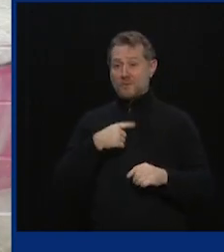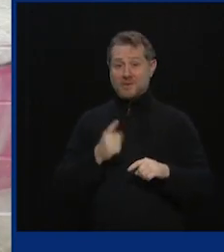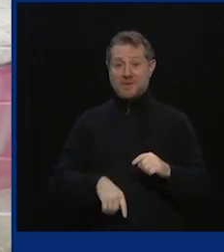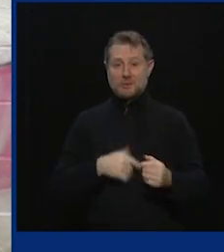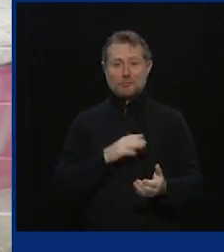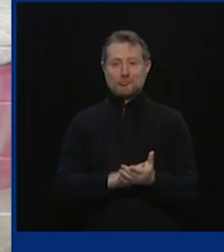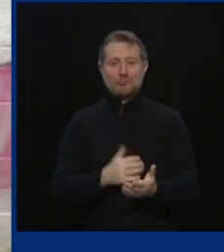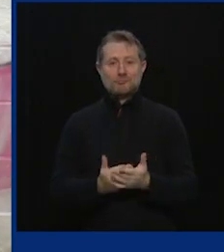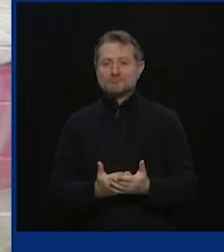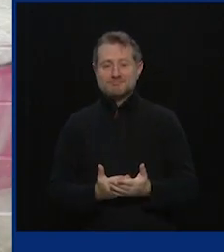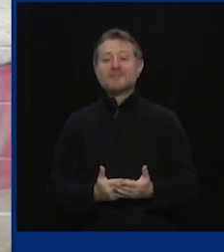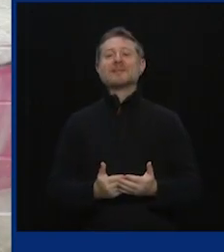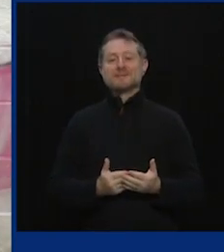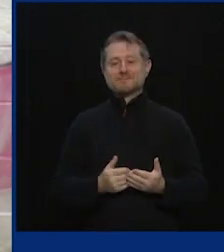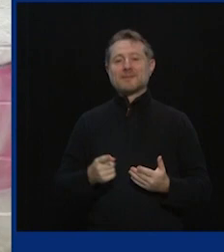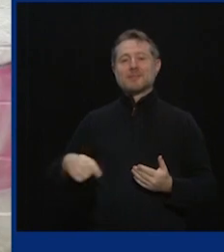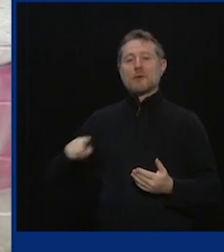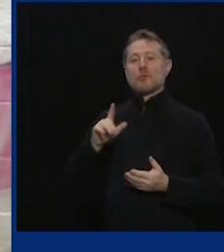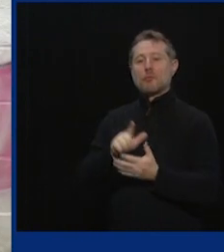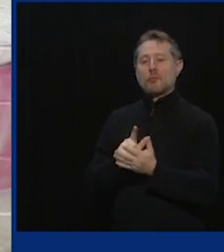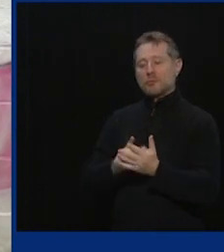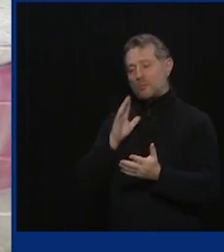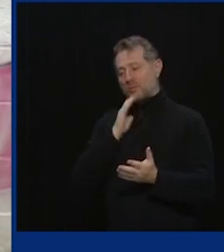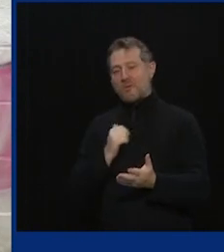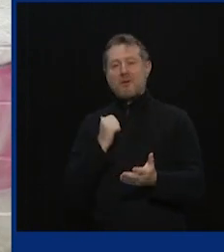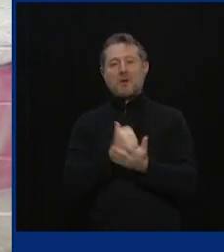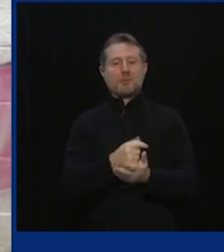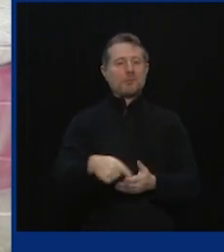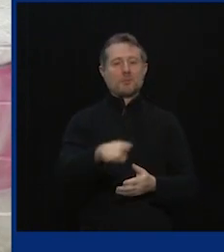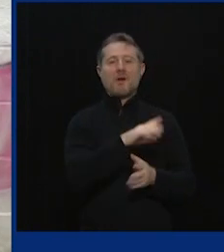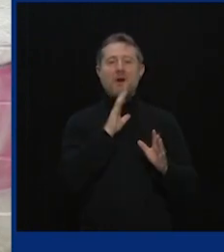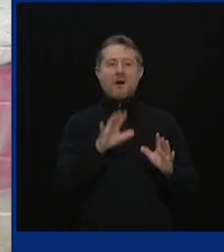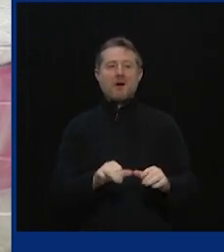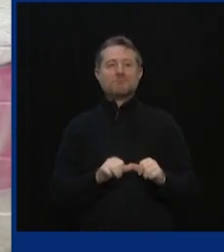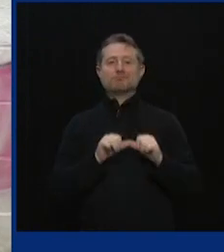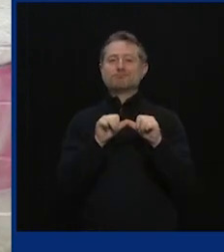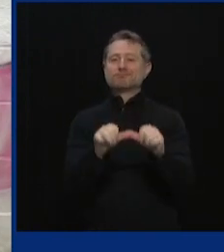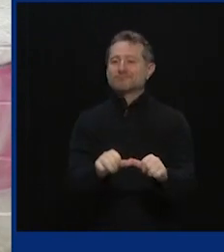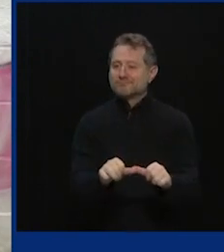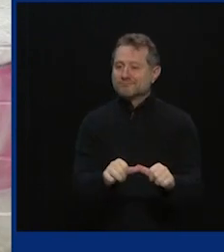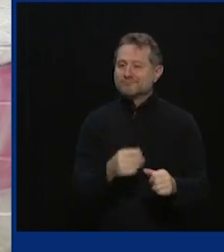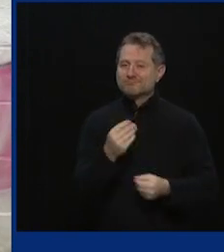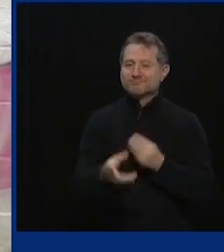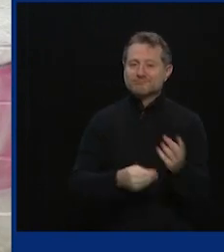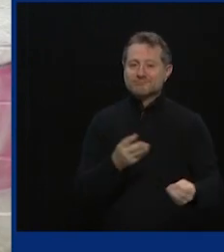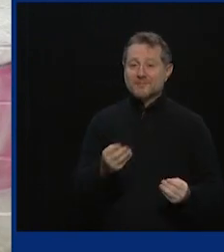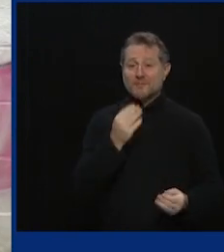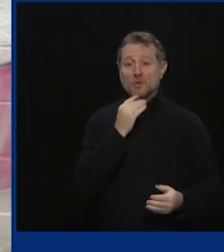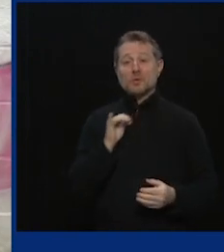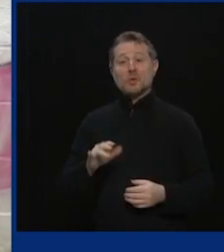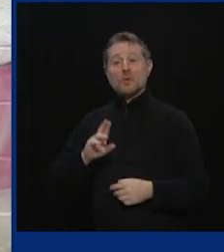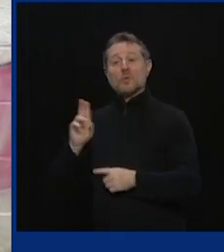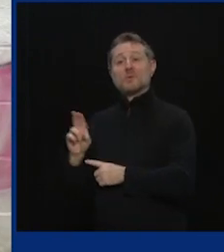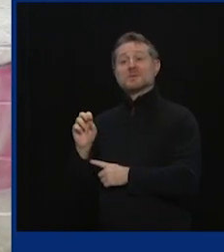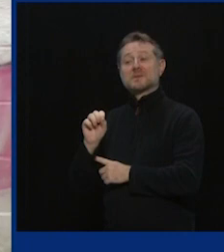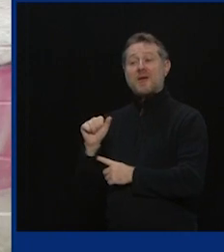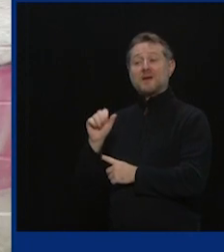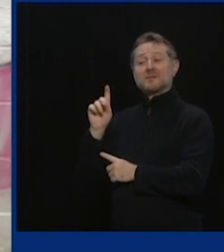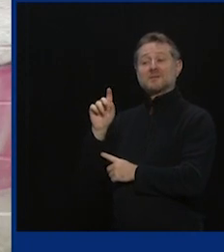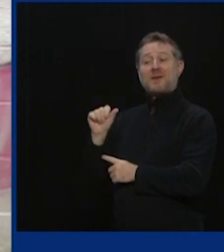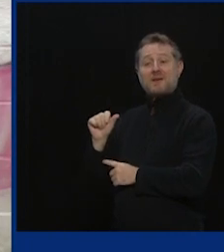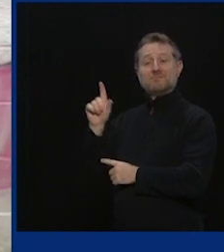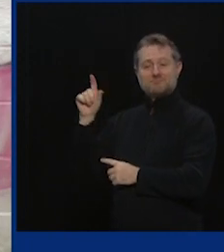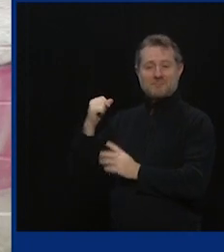them ongoing. Once OTDA has been approved by USDA, New York will be joining other